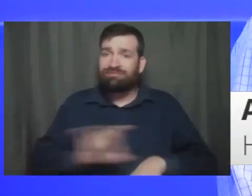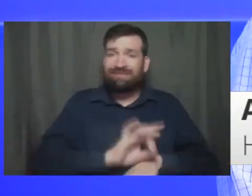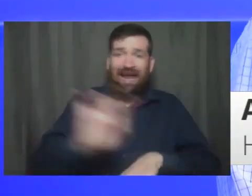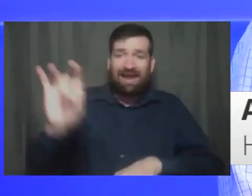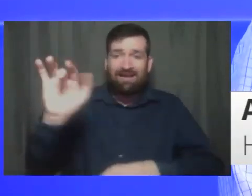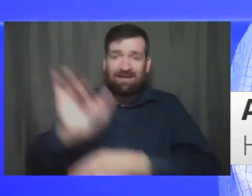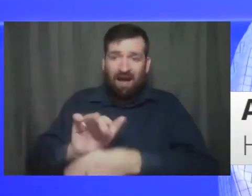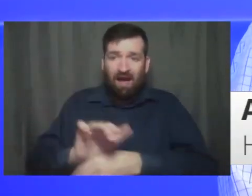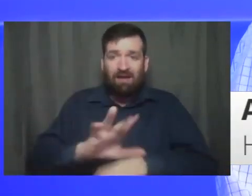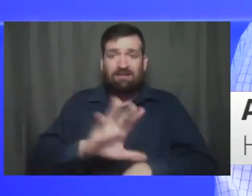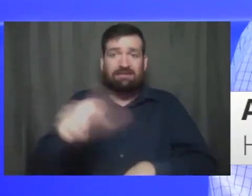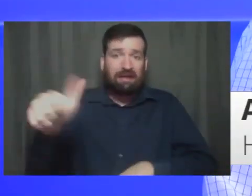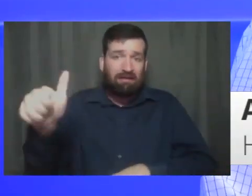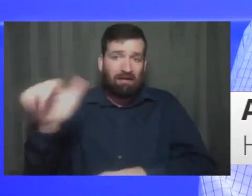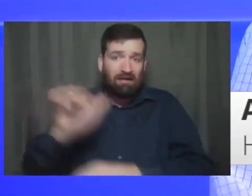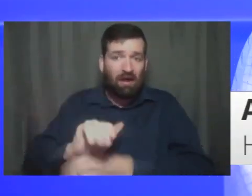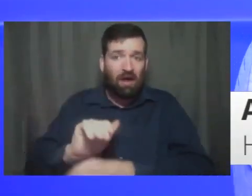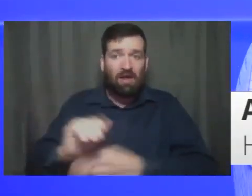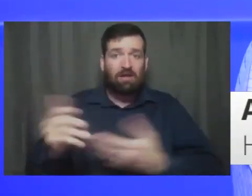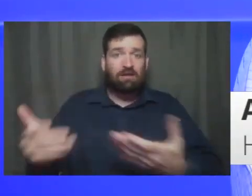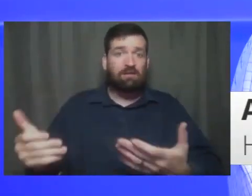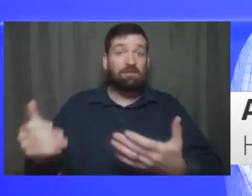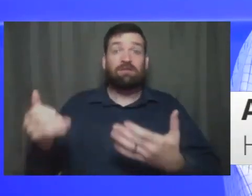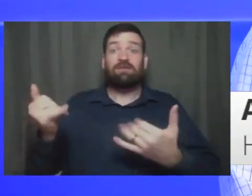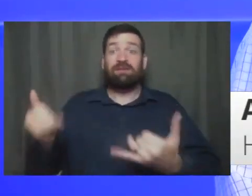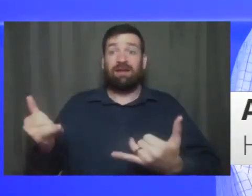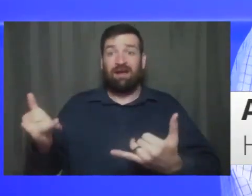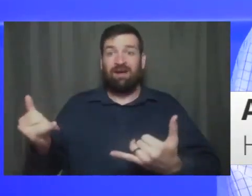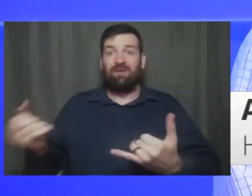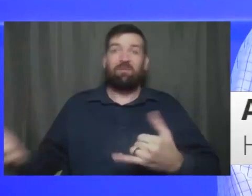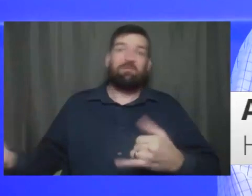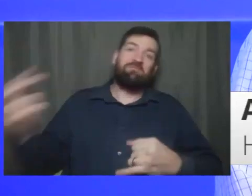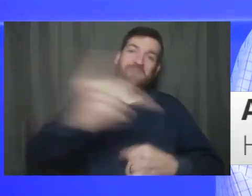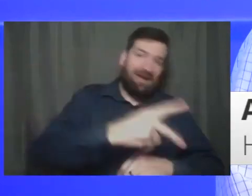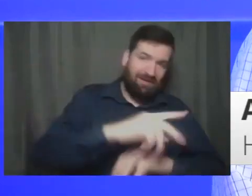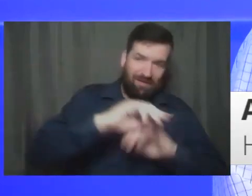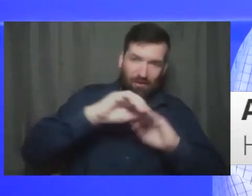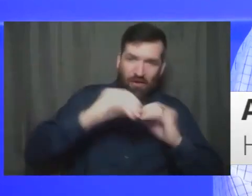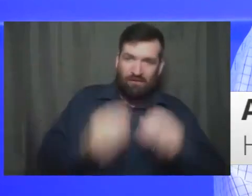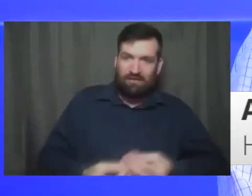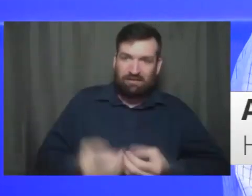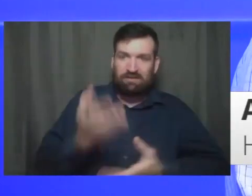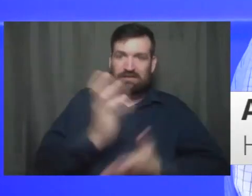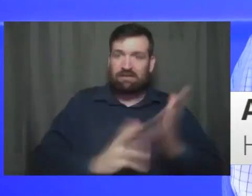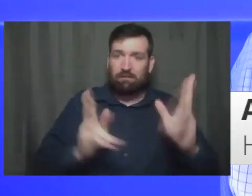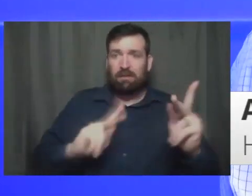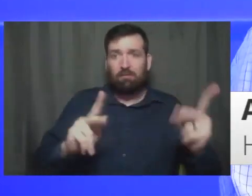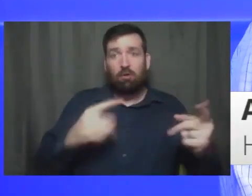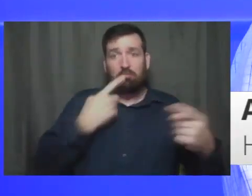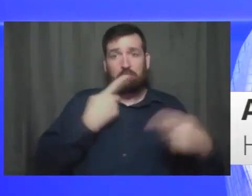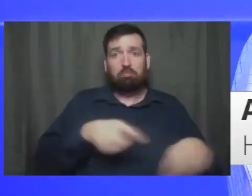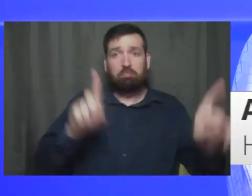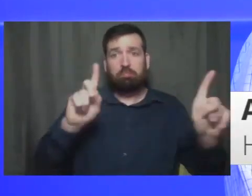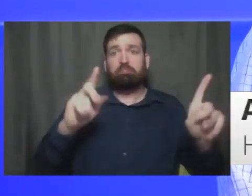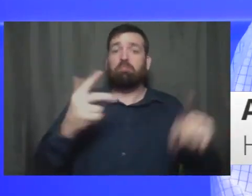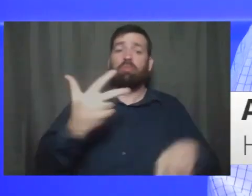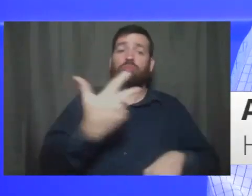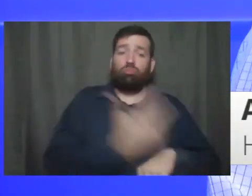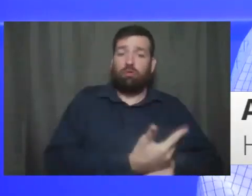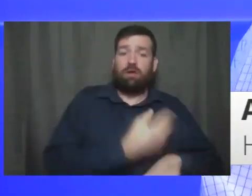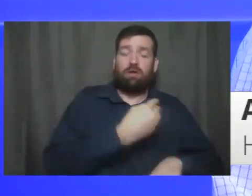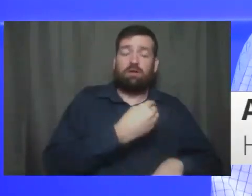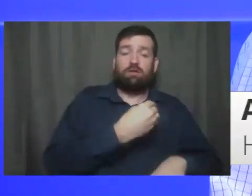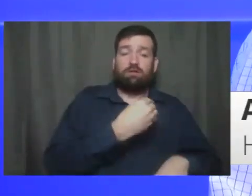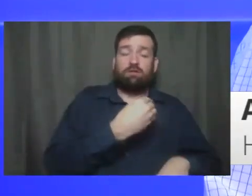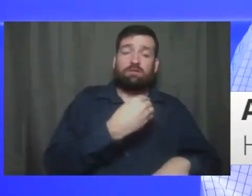at night. So now we're kind of getting back into the office, and some people I think are doing well where they have sort of 3 days in the office, 2 days at home. So